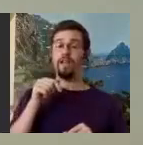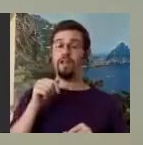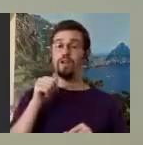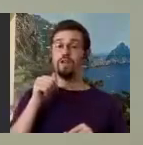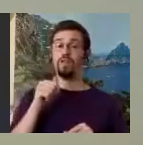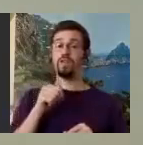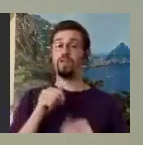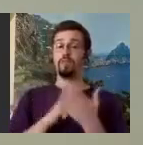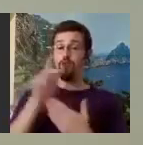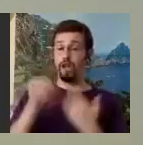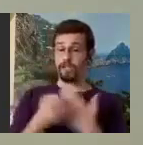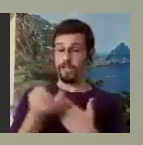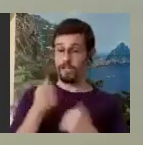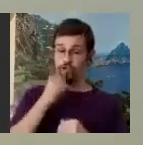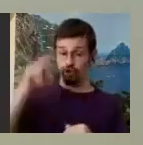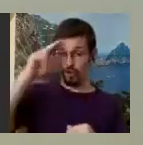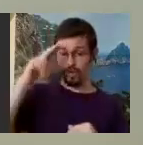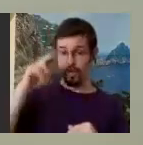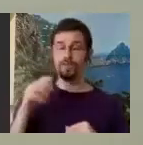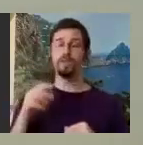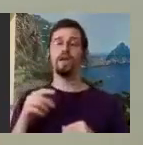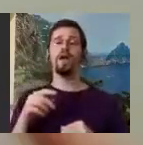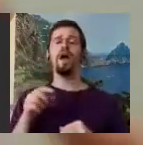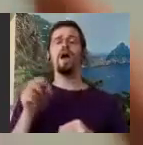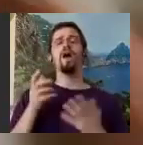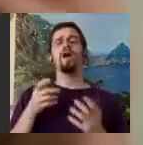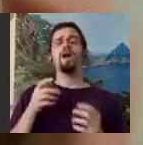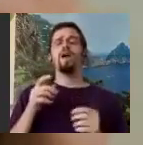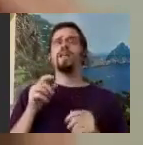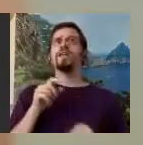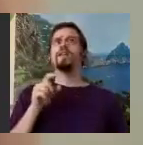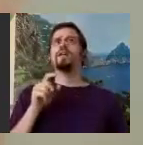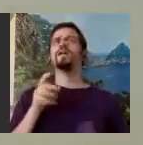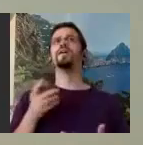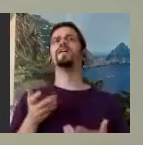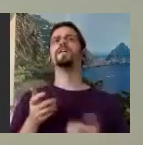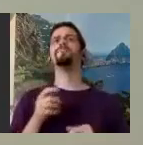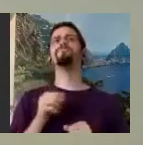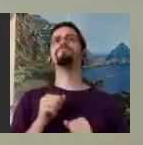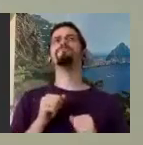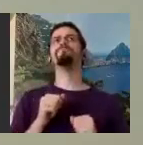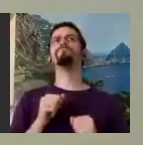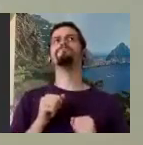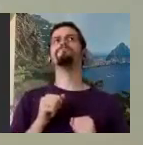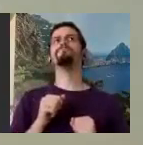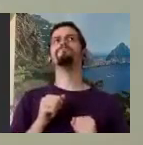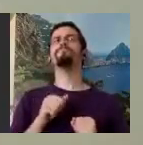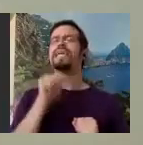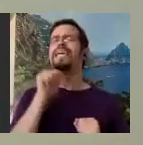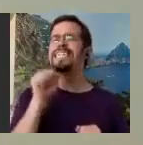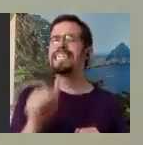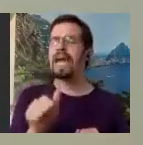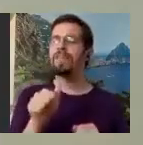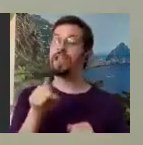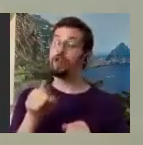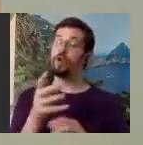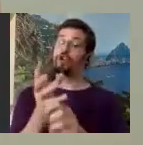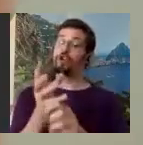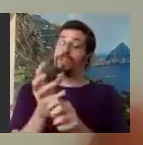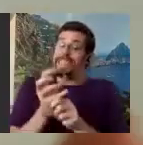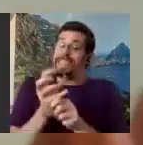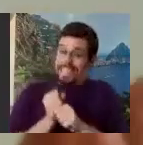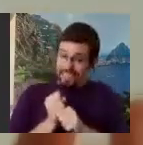quite important, quite significant for me as a person. And however, I think these sort